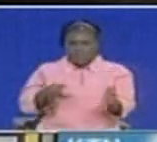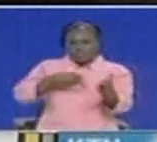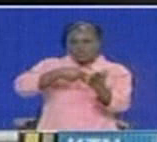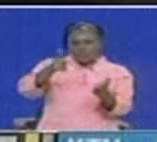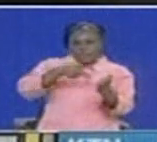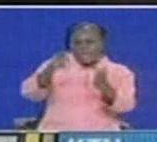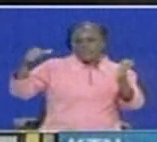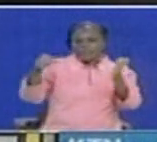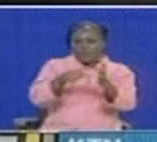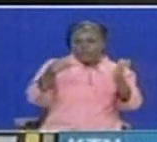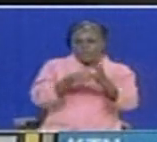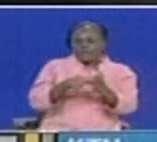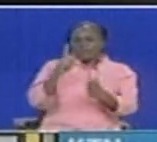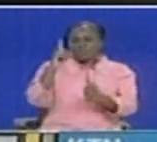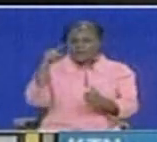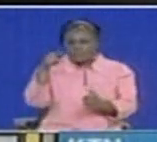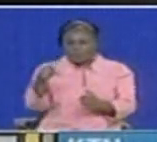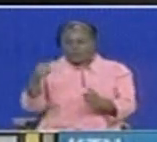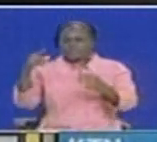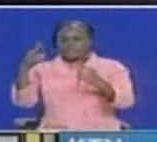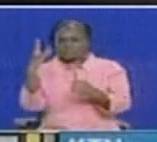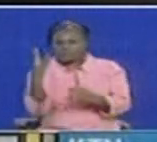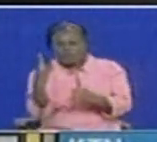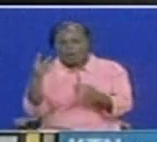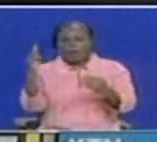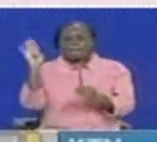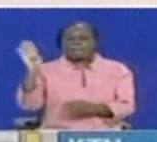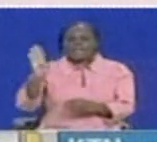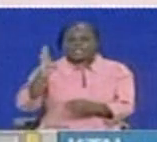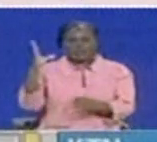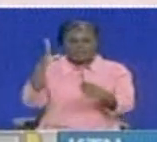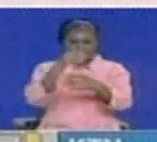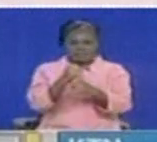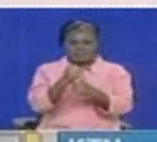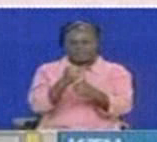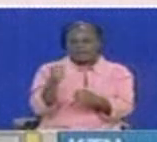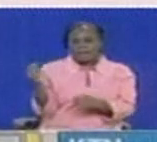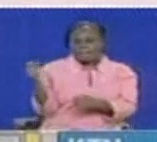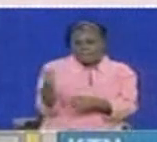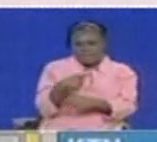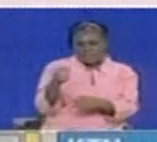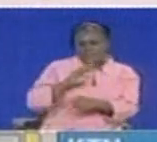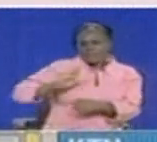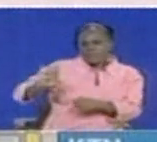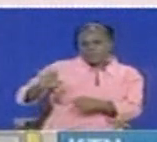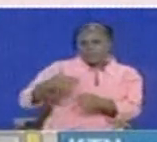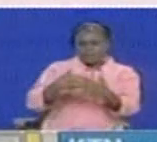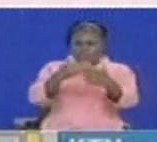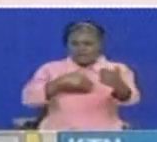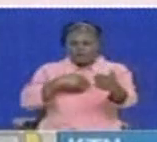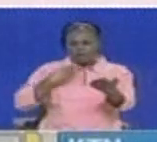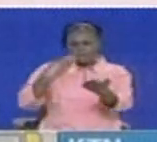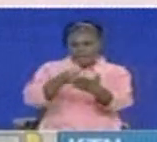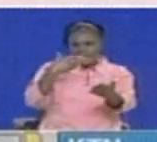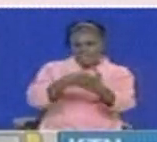the contentious 1.4 billion shillings to the Anglo-leasing related companies. With less than 2 months to go before the end of the financial